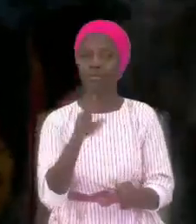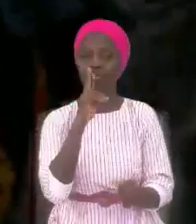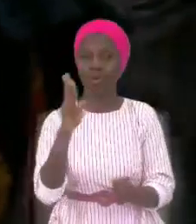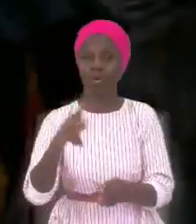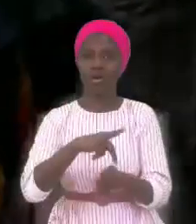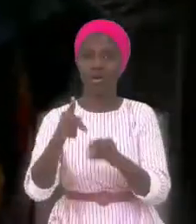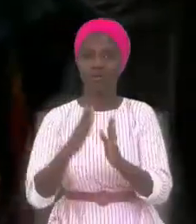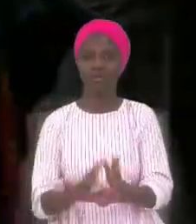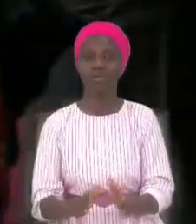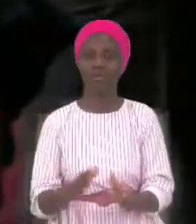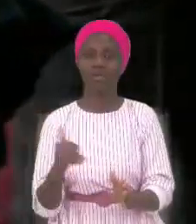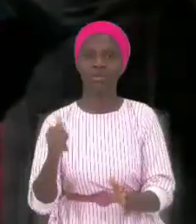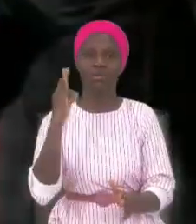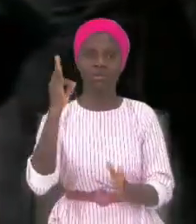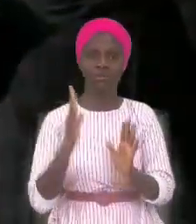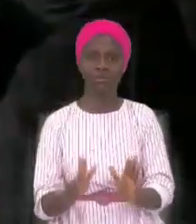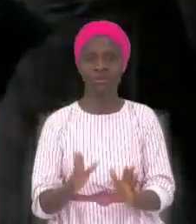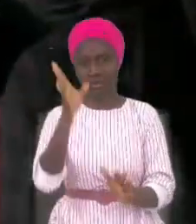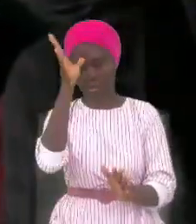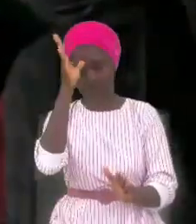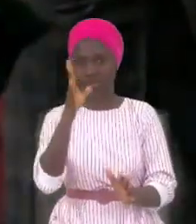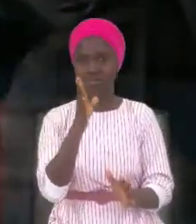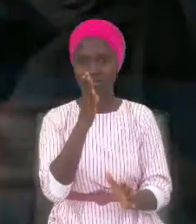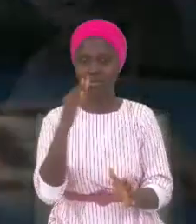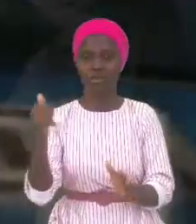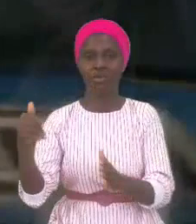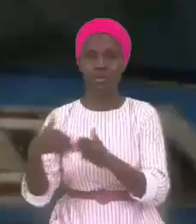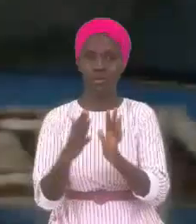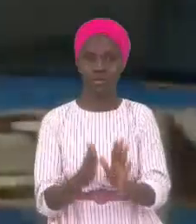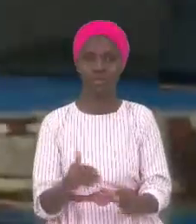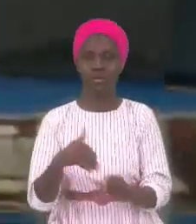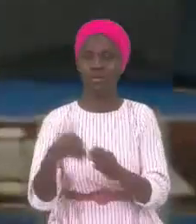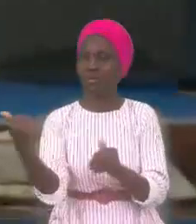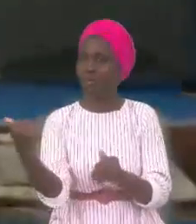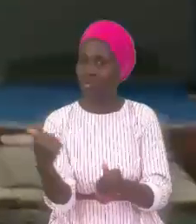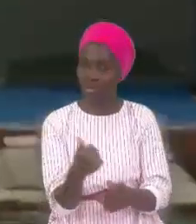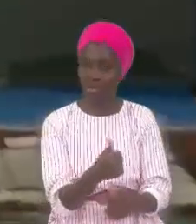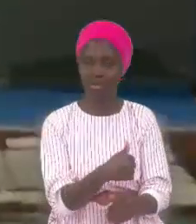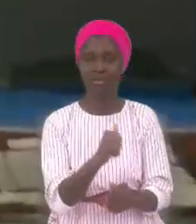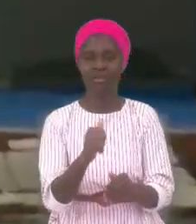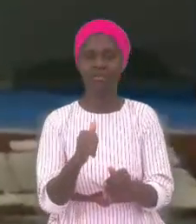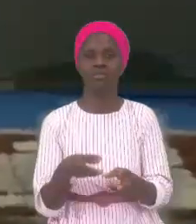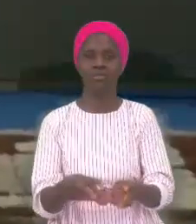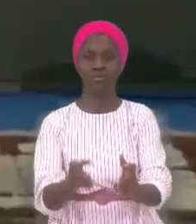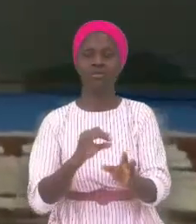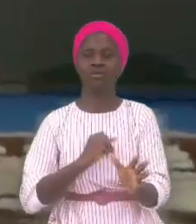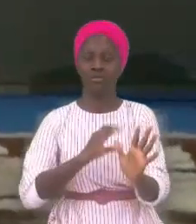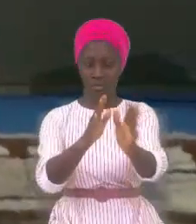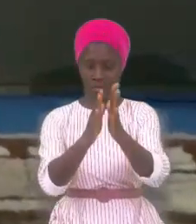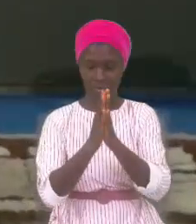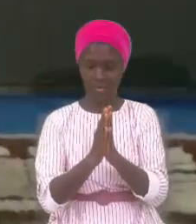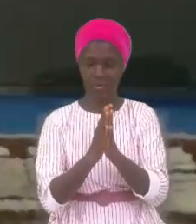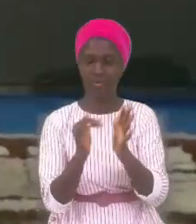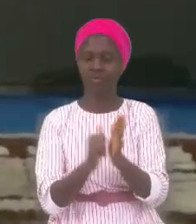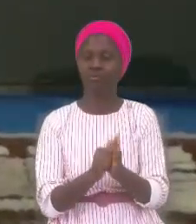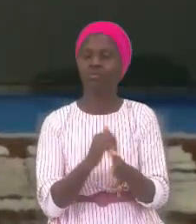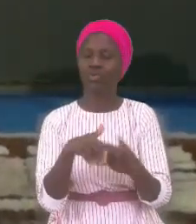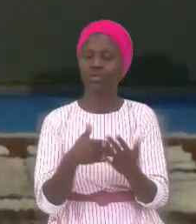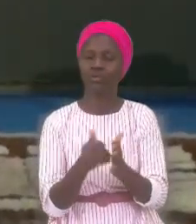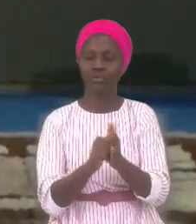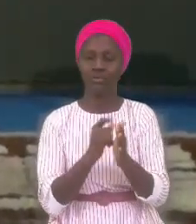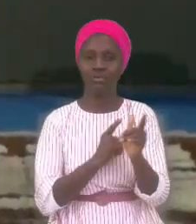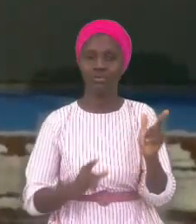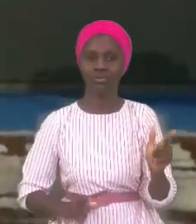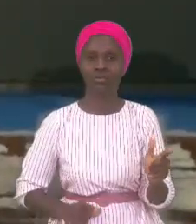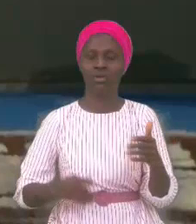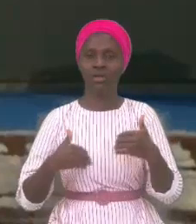a father, a mother, a leader, in any capacity, I pray that all that the Lord